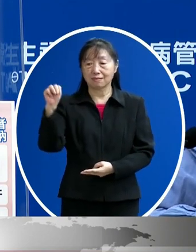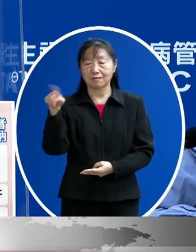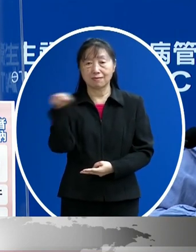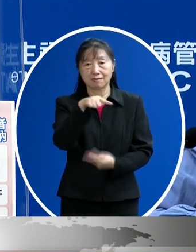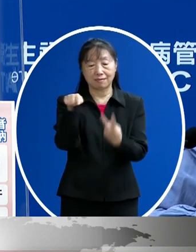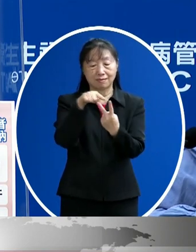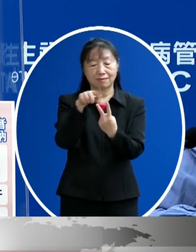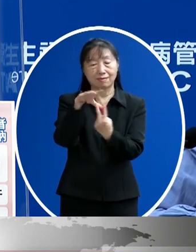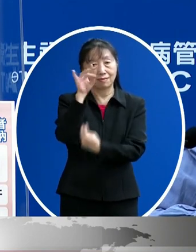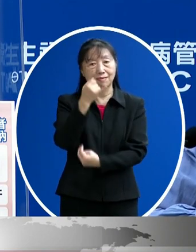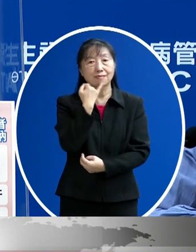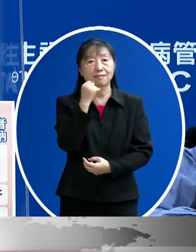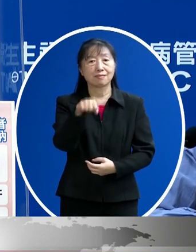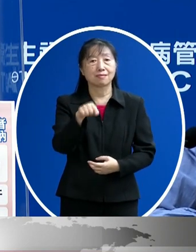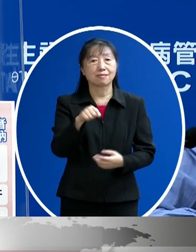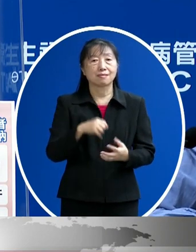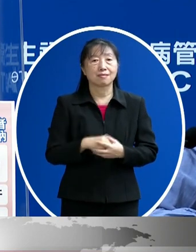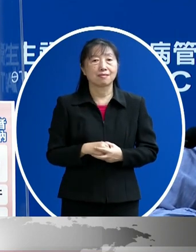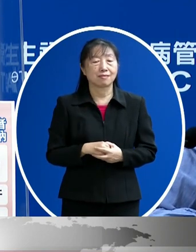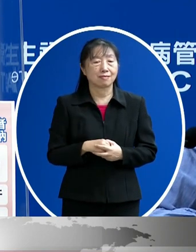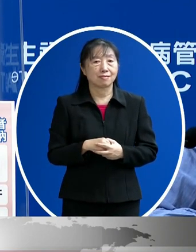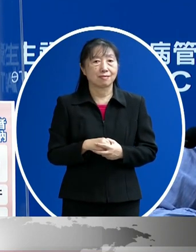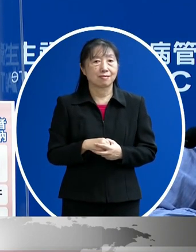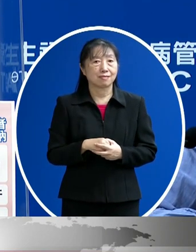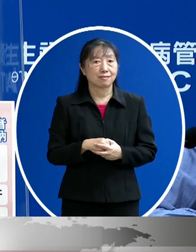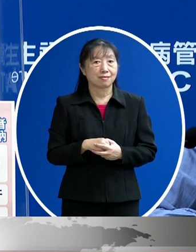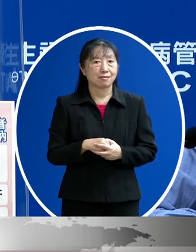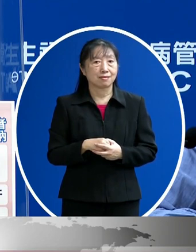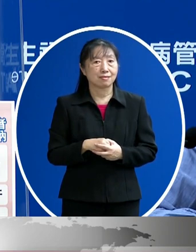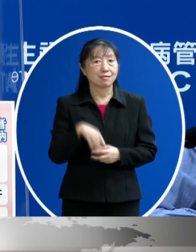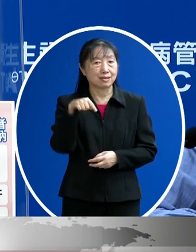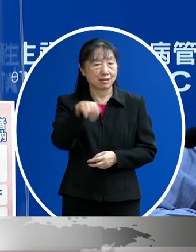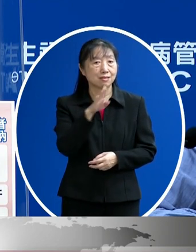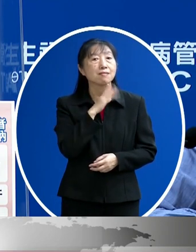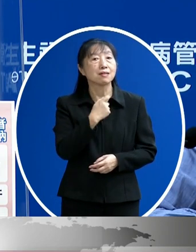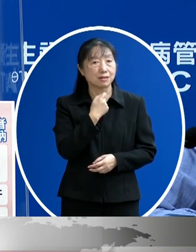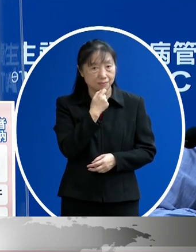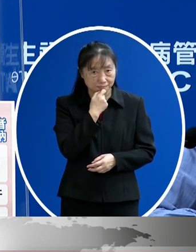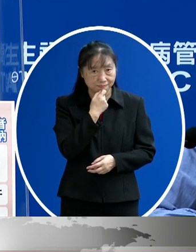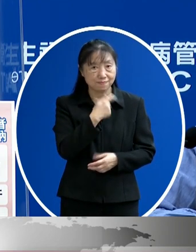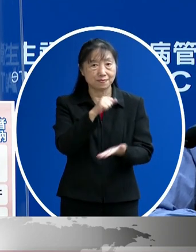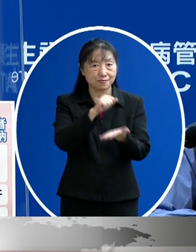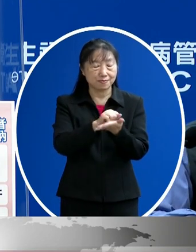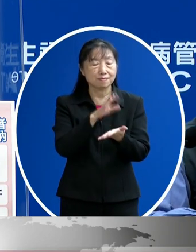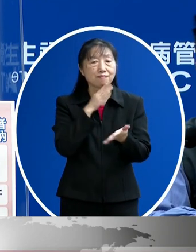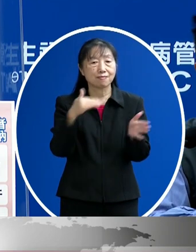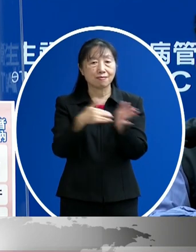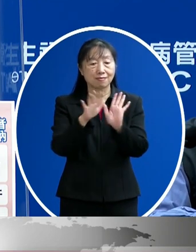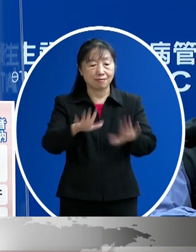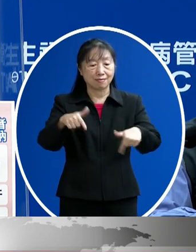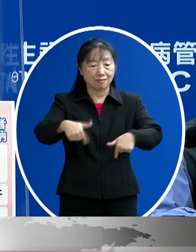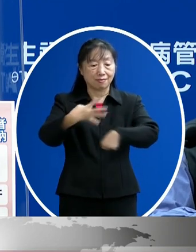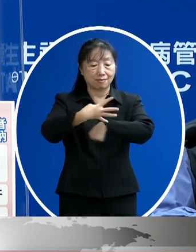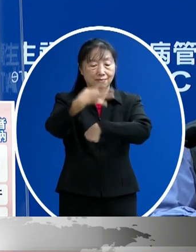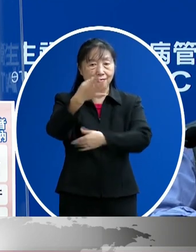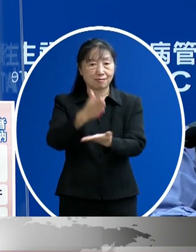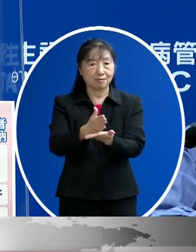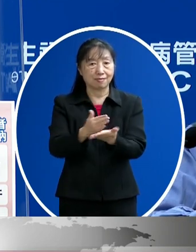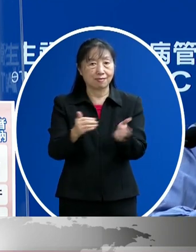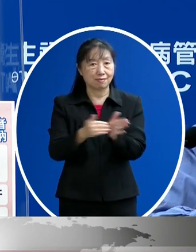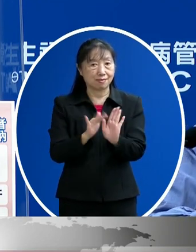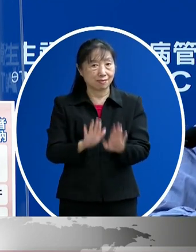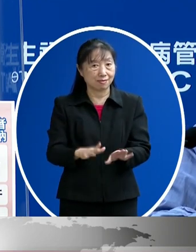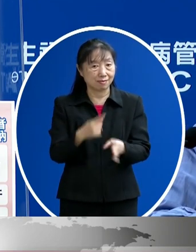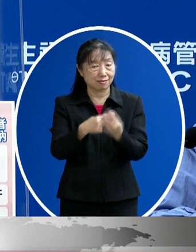old. Eligible persons can pick which brand they want for their second shot, Pfizer or Moderna. Registration closes today at